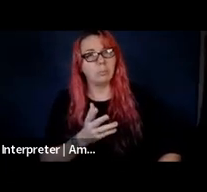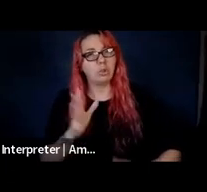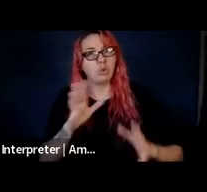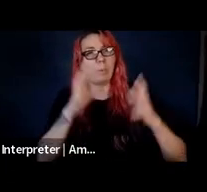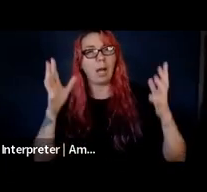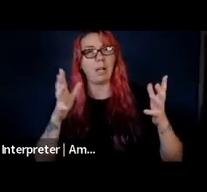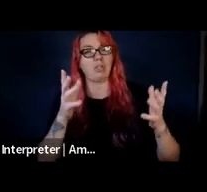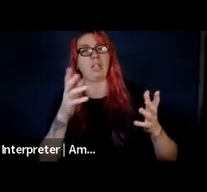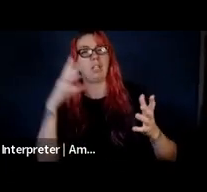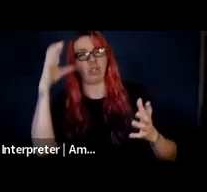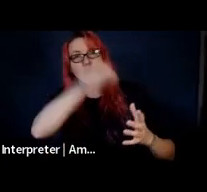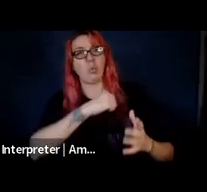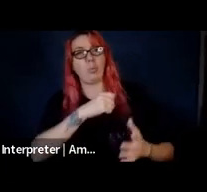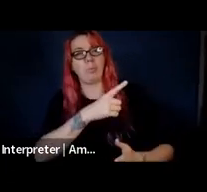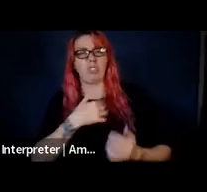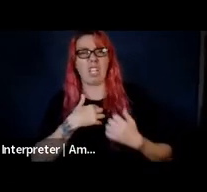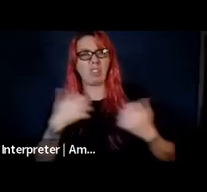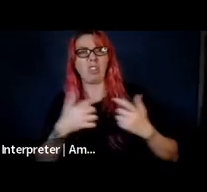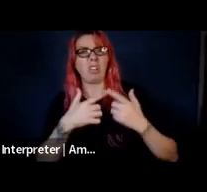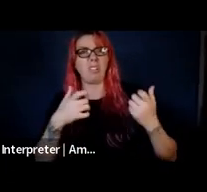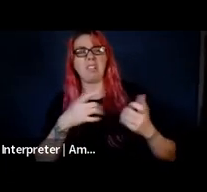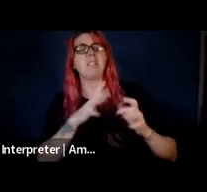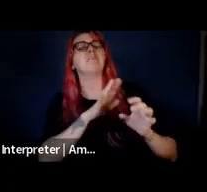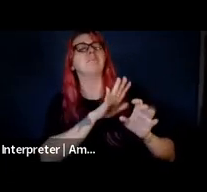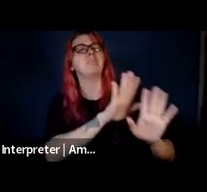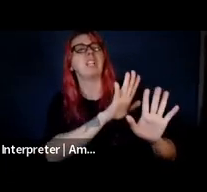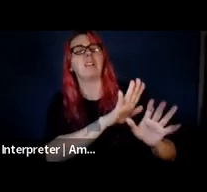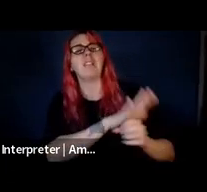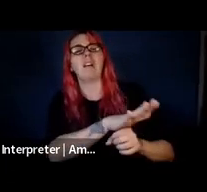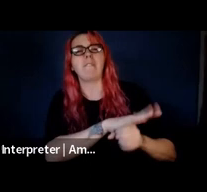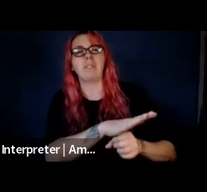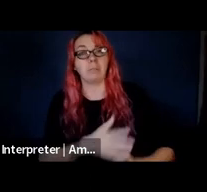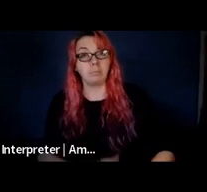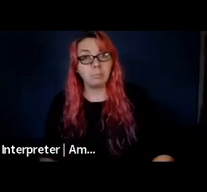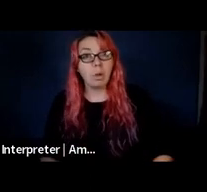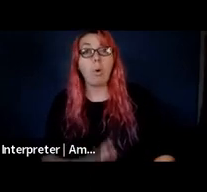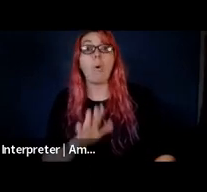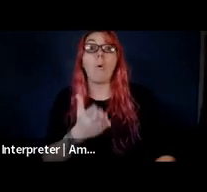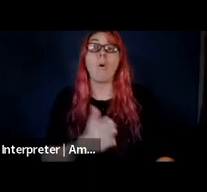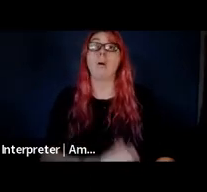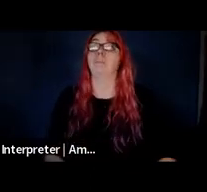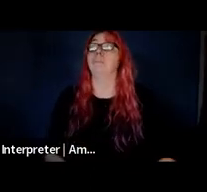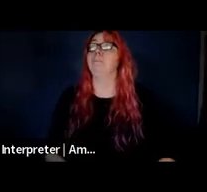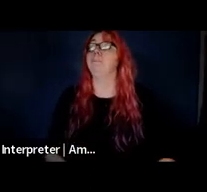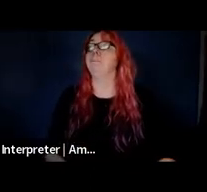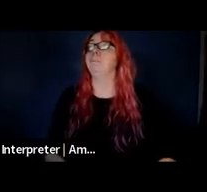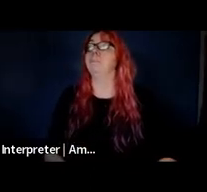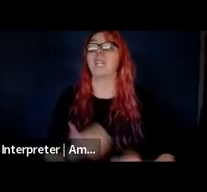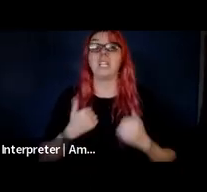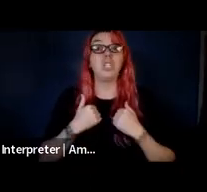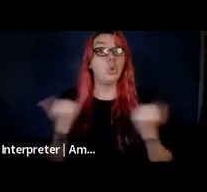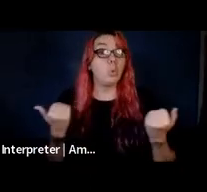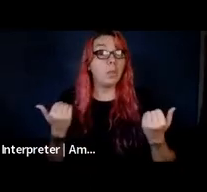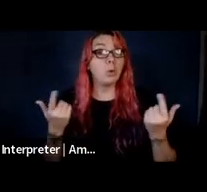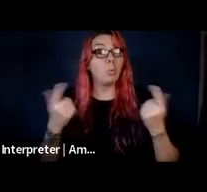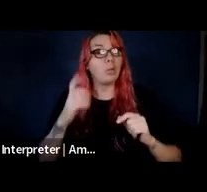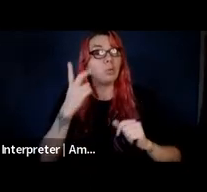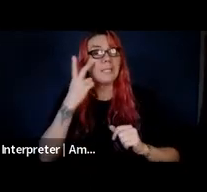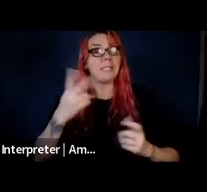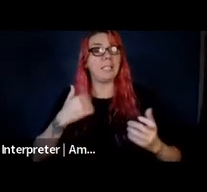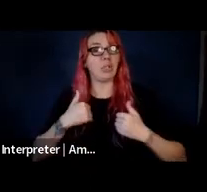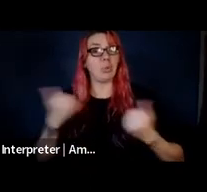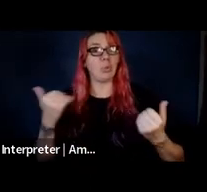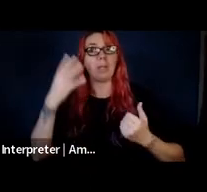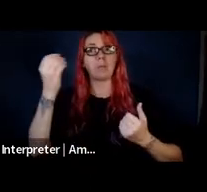hoods, but how particularly if black young boys wear their hoodies, for example. So just to think of those kinds of things that have certain kinds